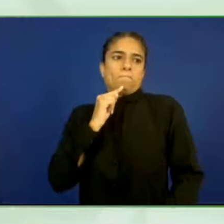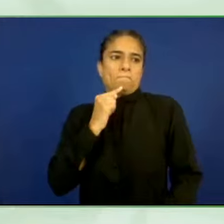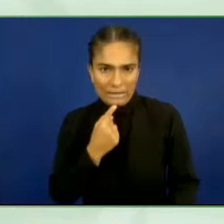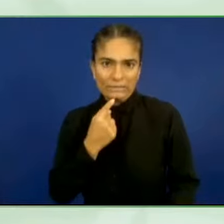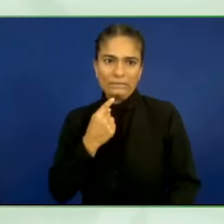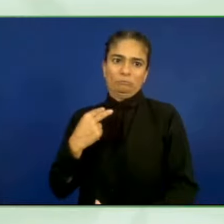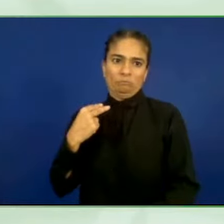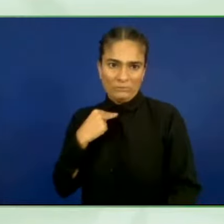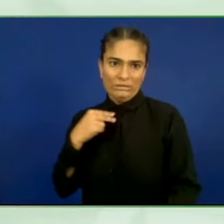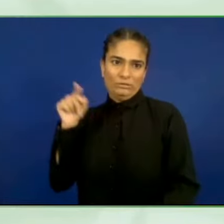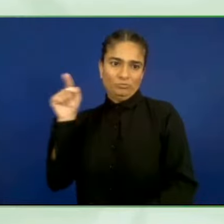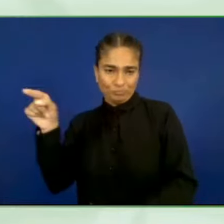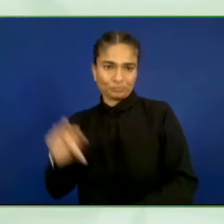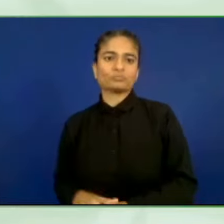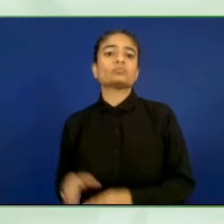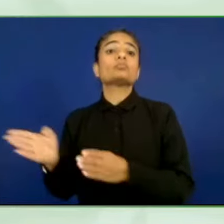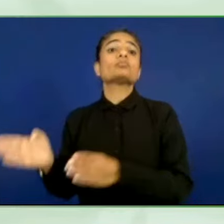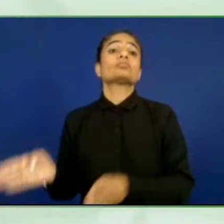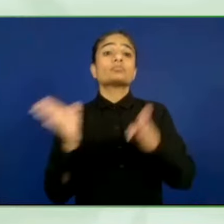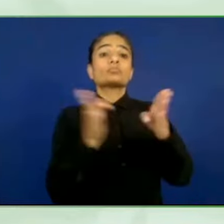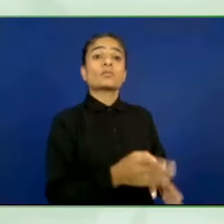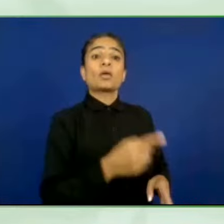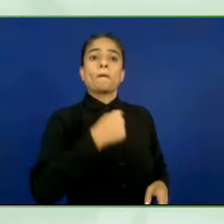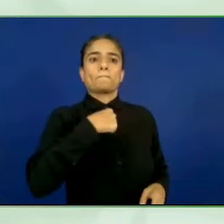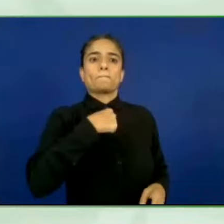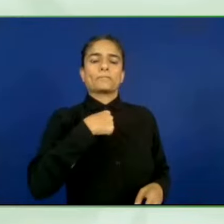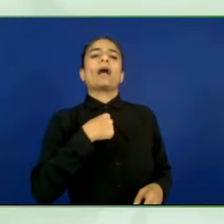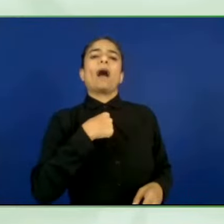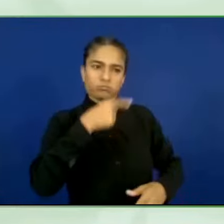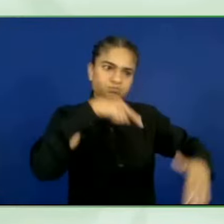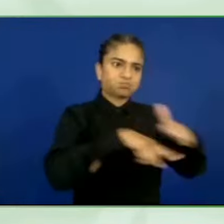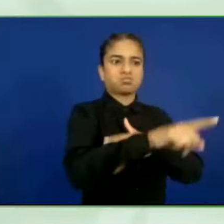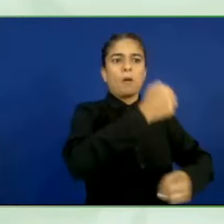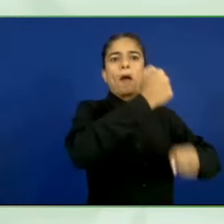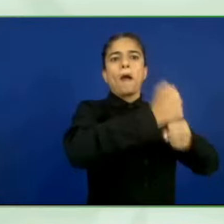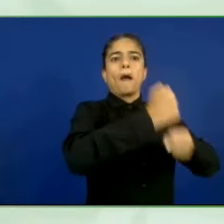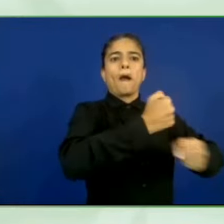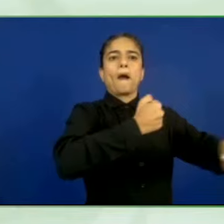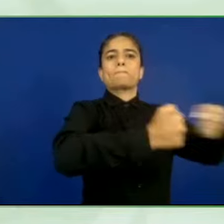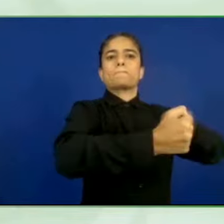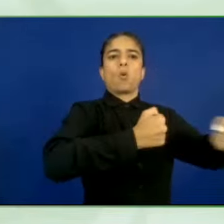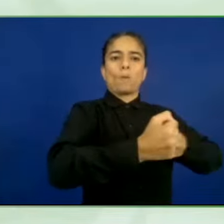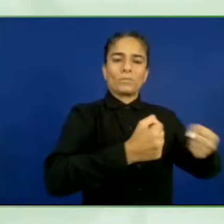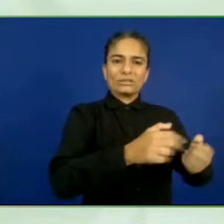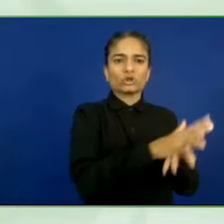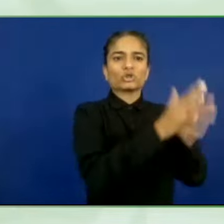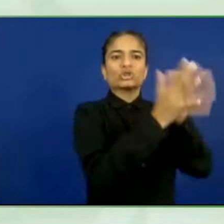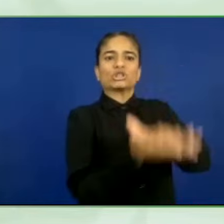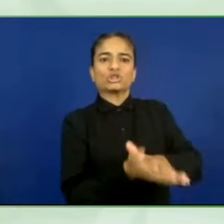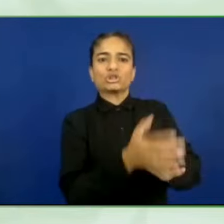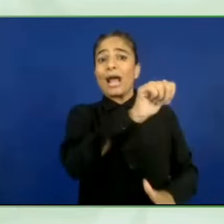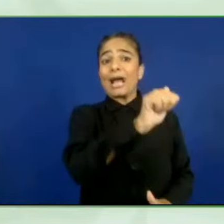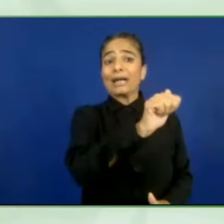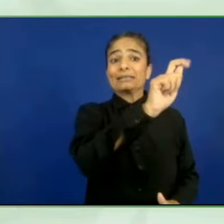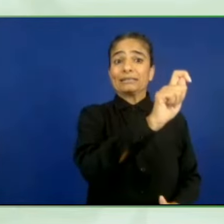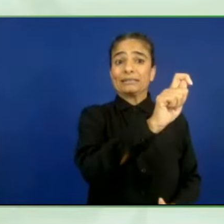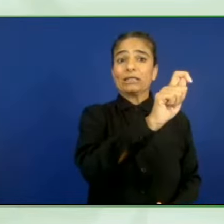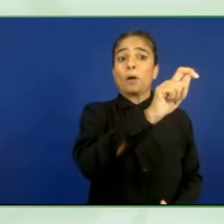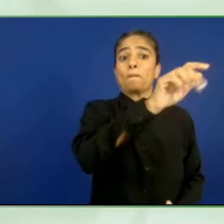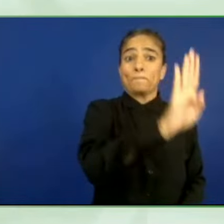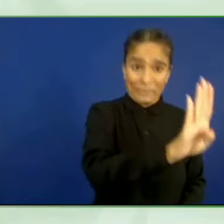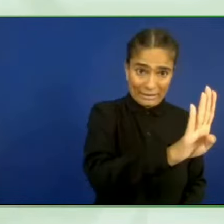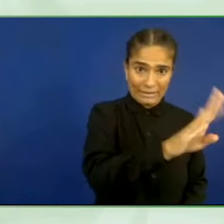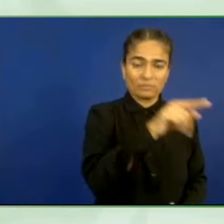employment transition with ETB Educational Training Board, and for 2 years I self-taught myself how to